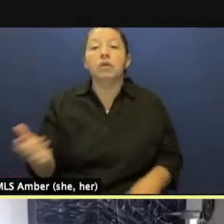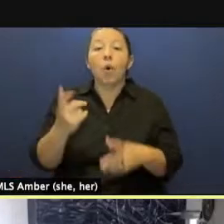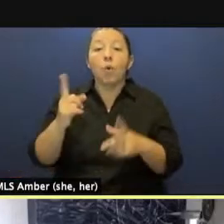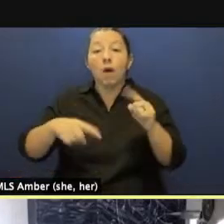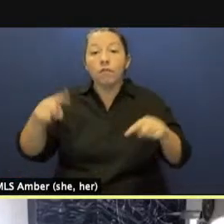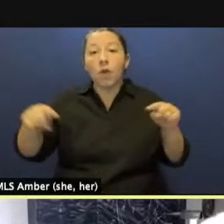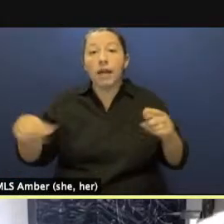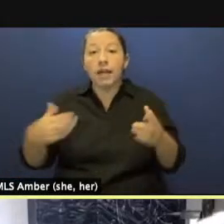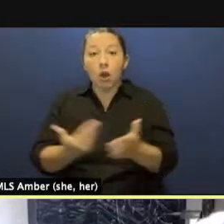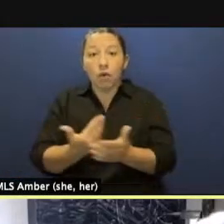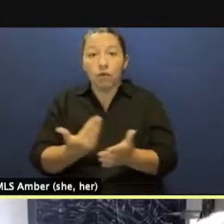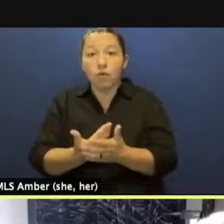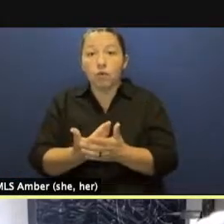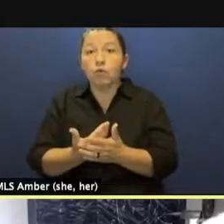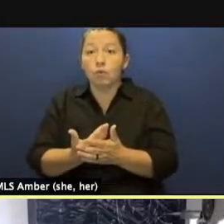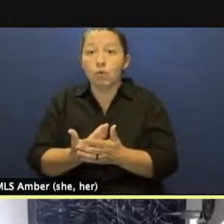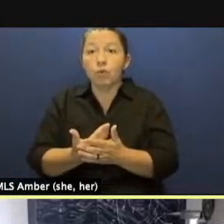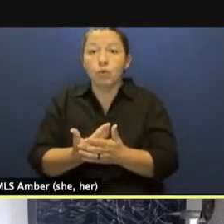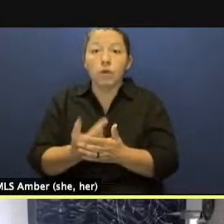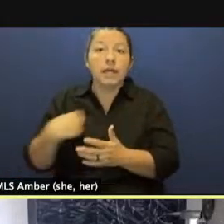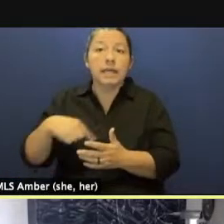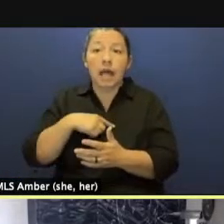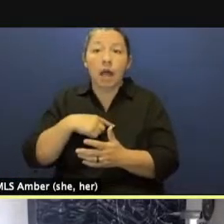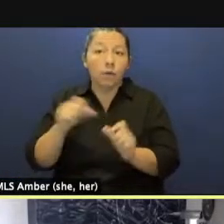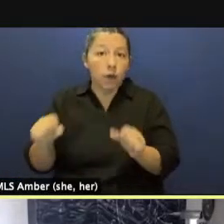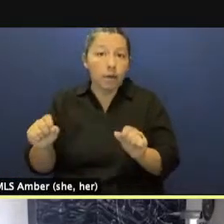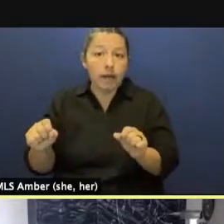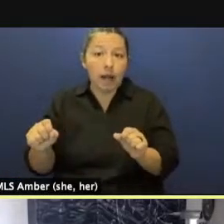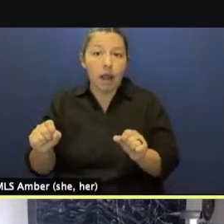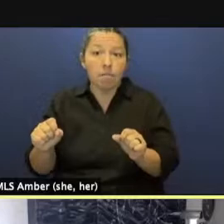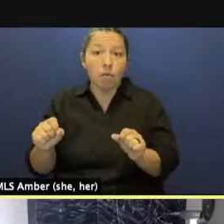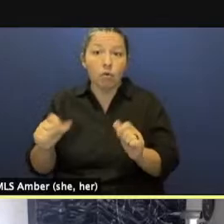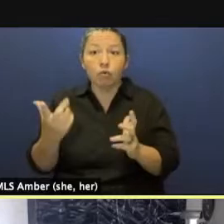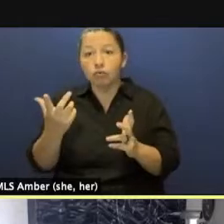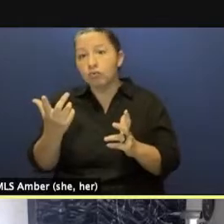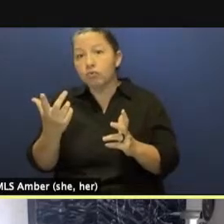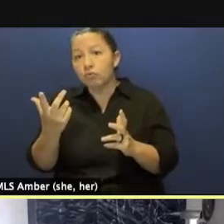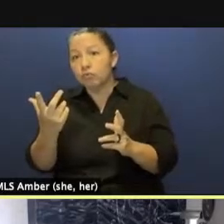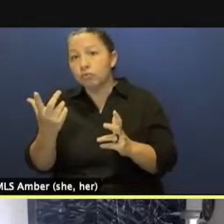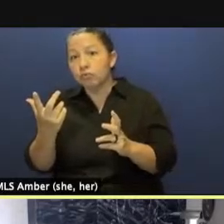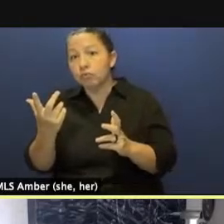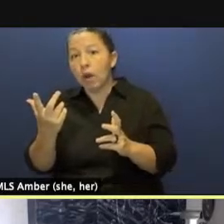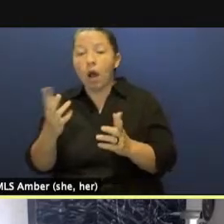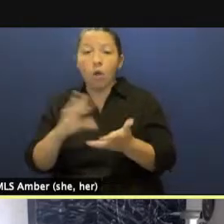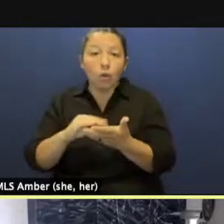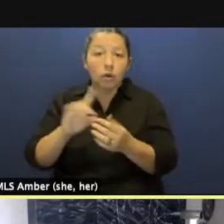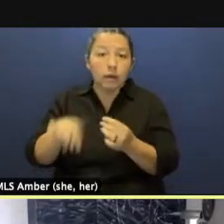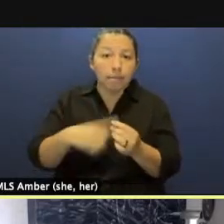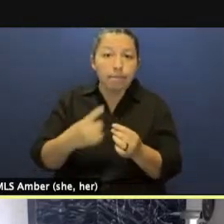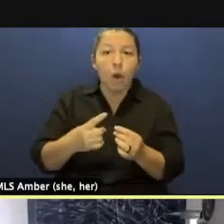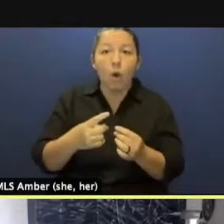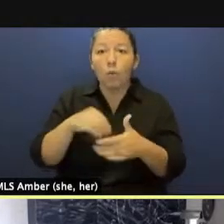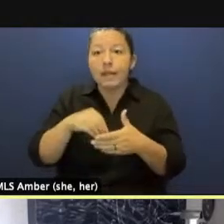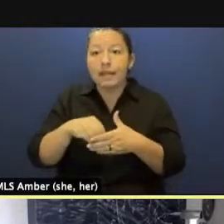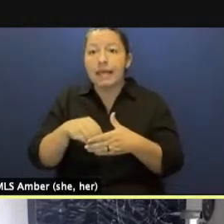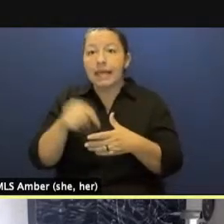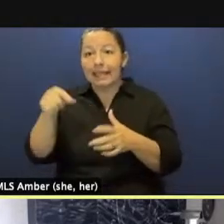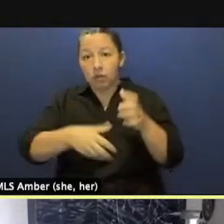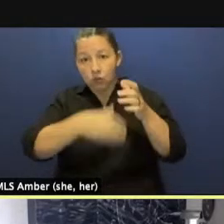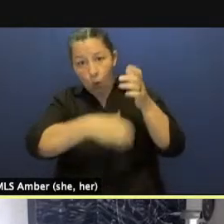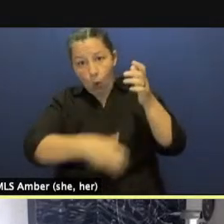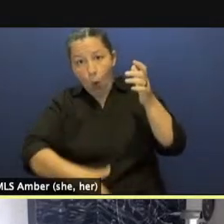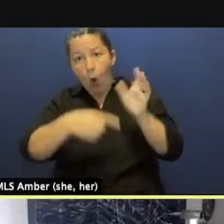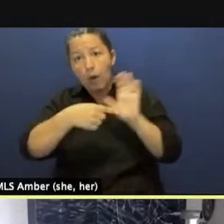we've been able to uncover within this core. Some of them